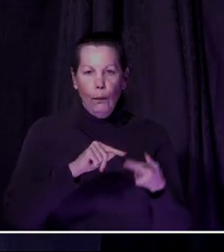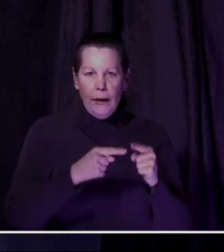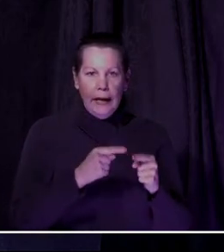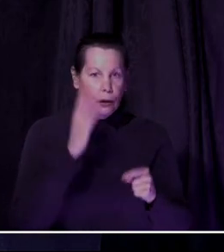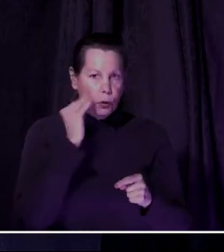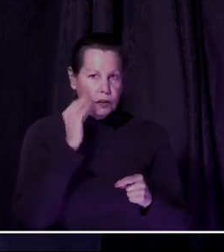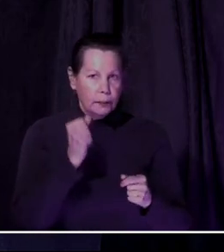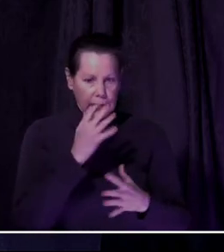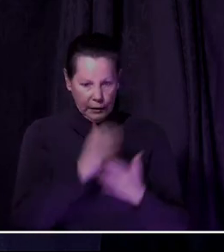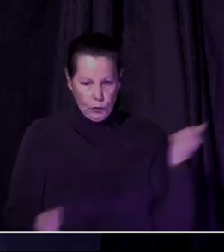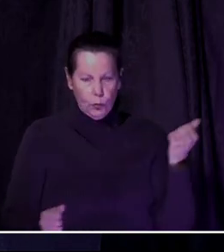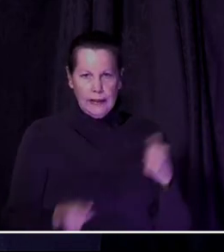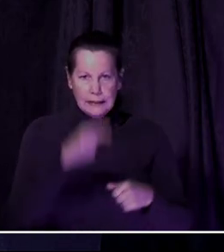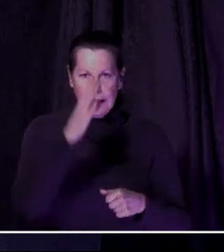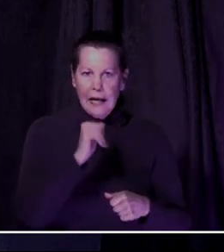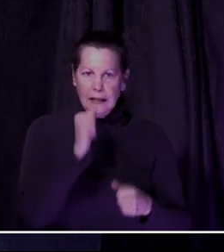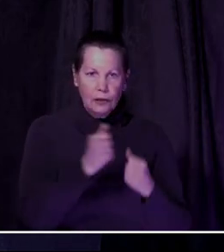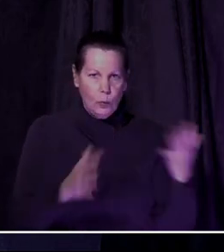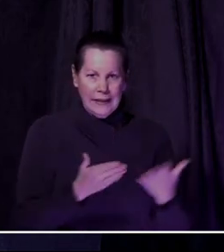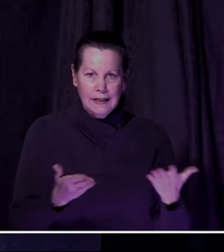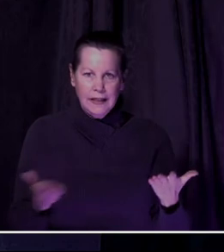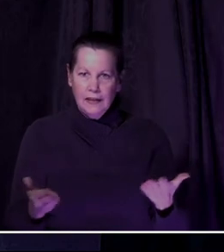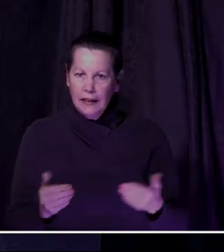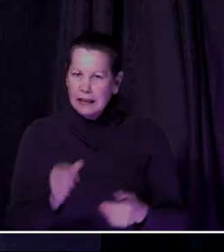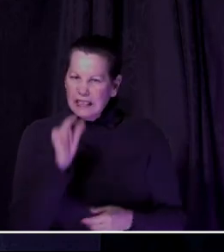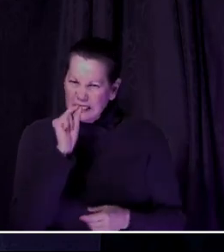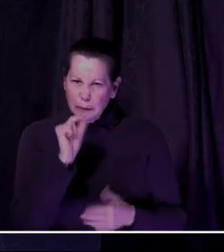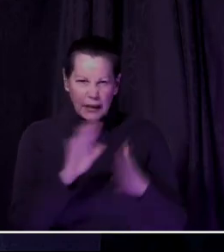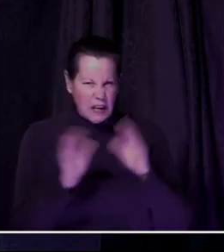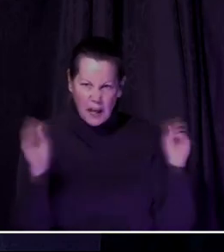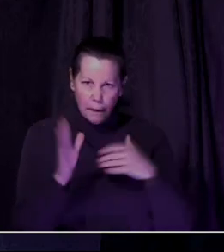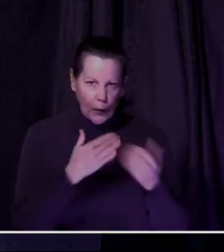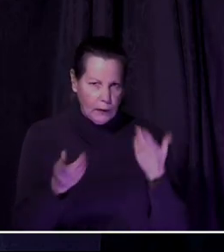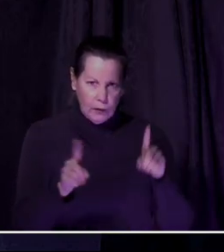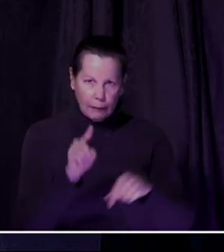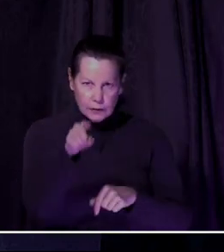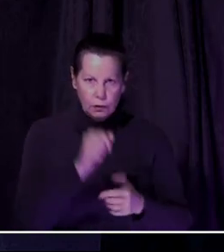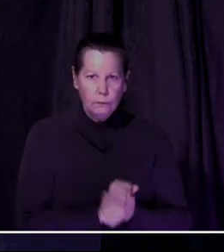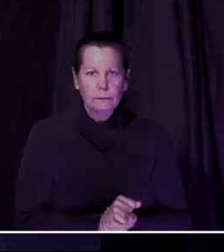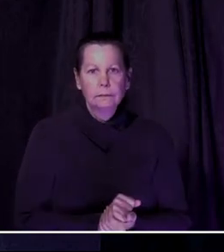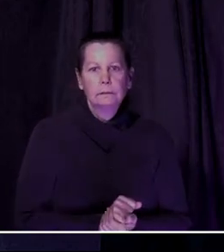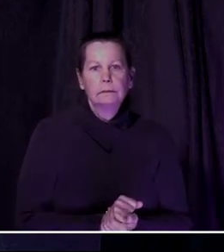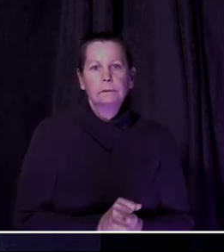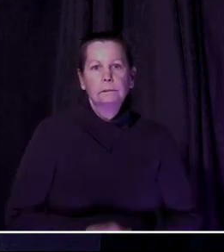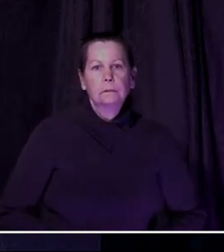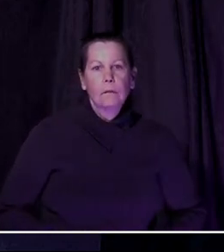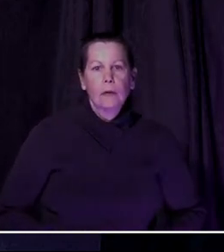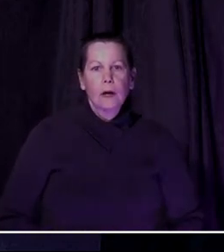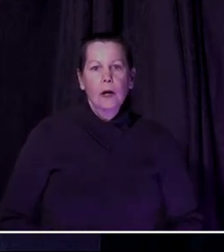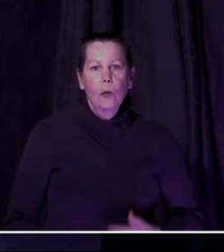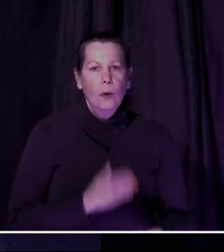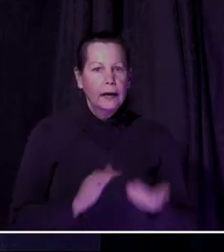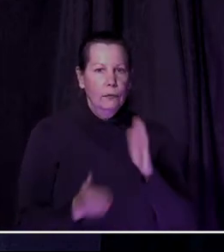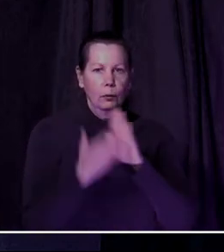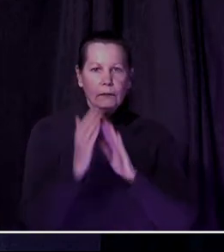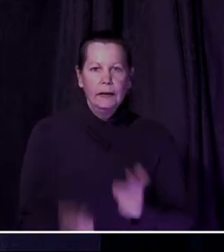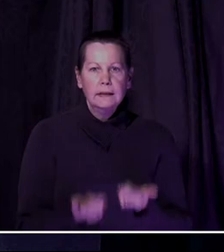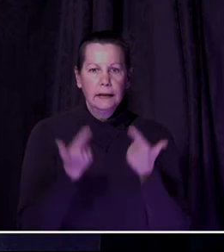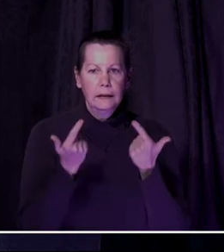God doesn't waste nothing, not a minute, whatever you've been through. Whatever we're facing in